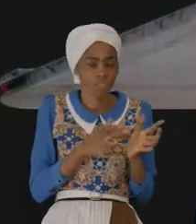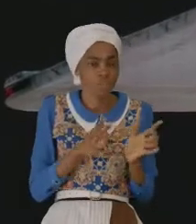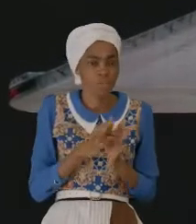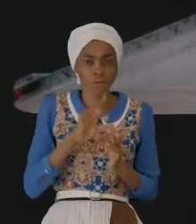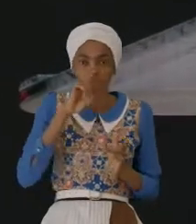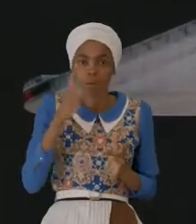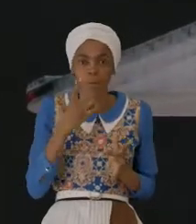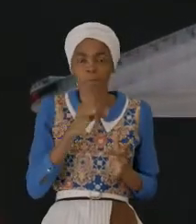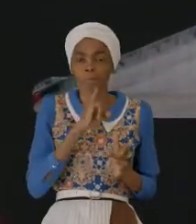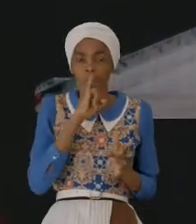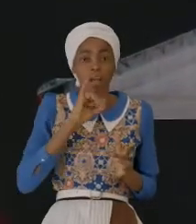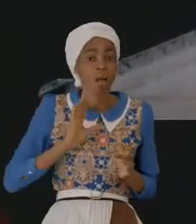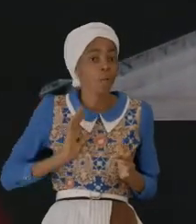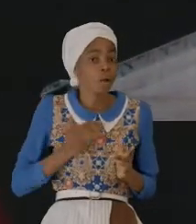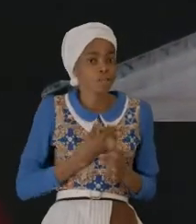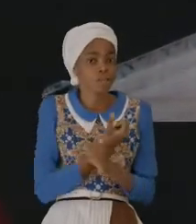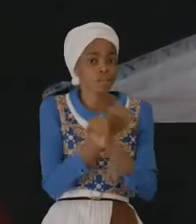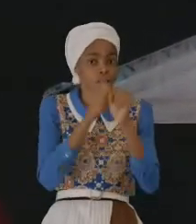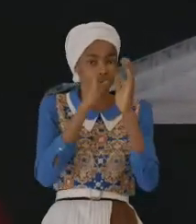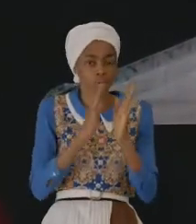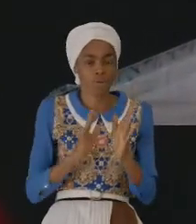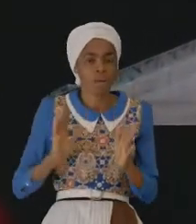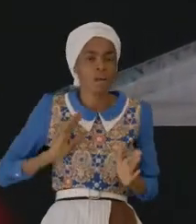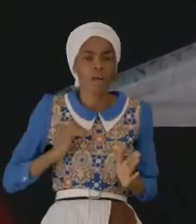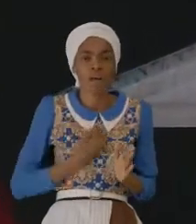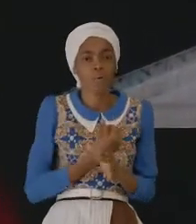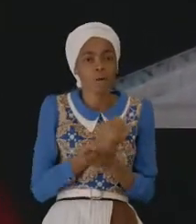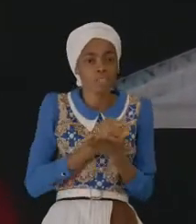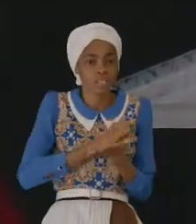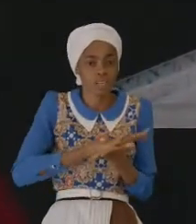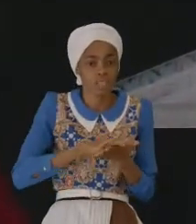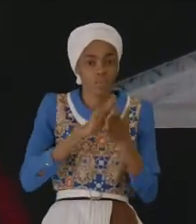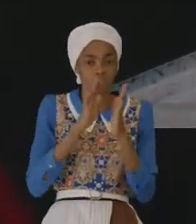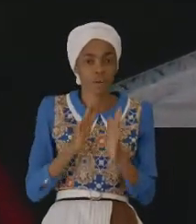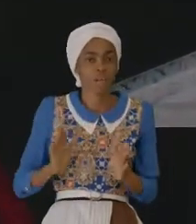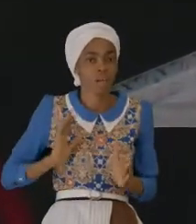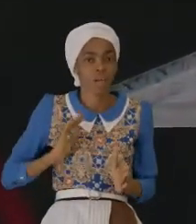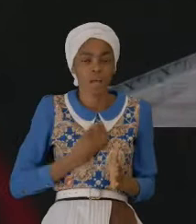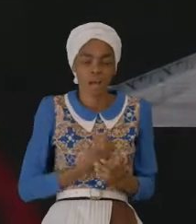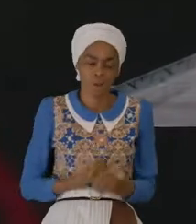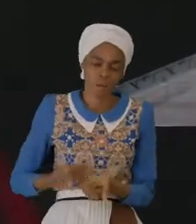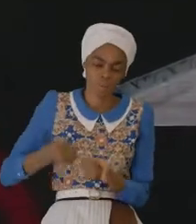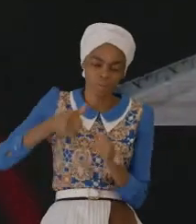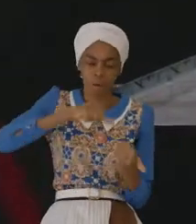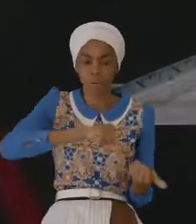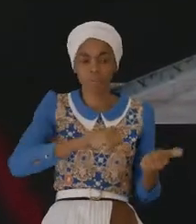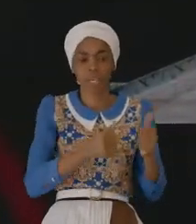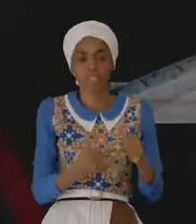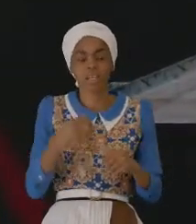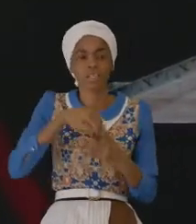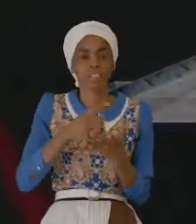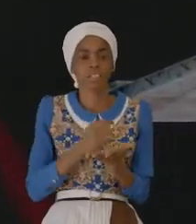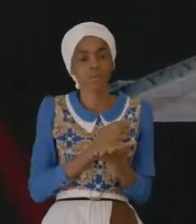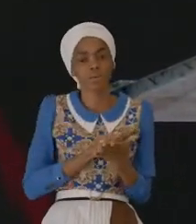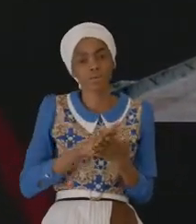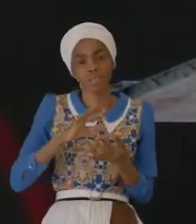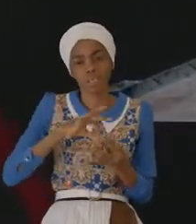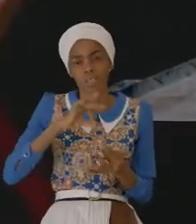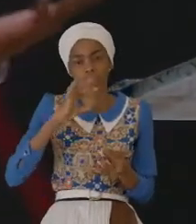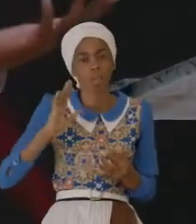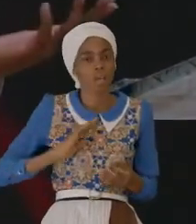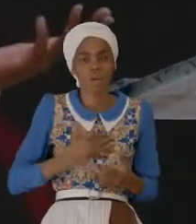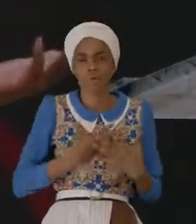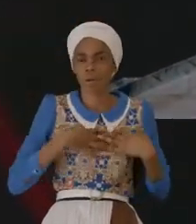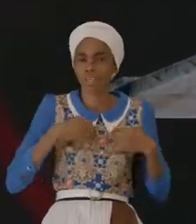our savior our sanctifier our baptizer in the Holy Ghost our